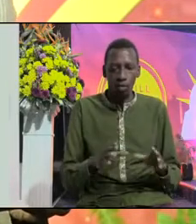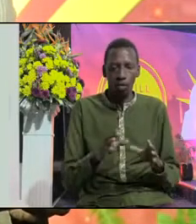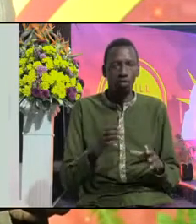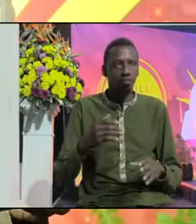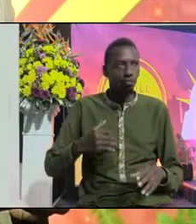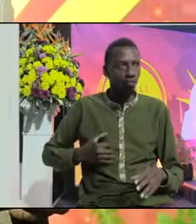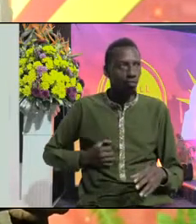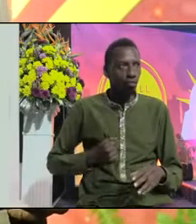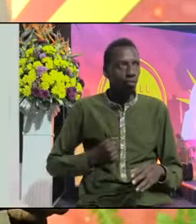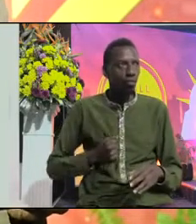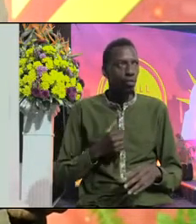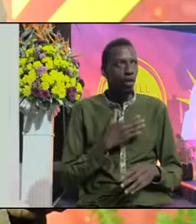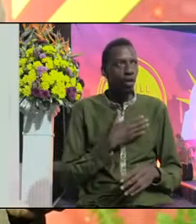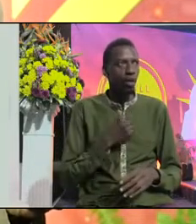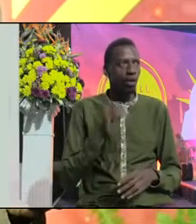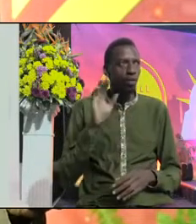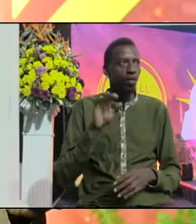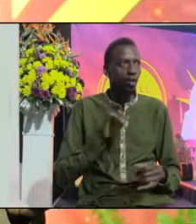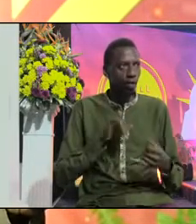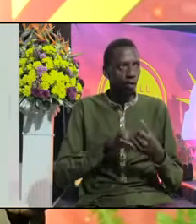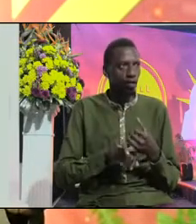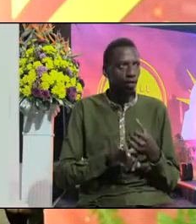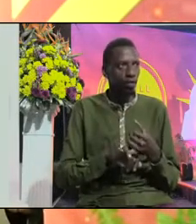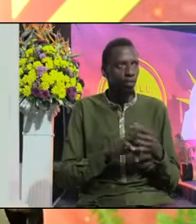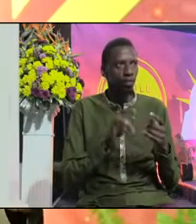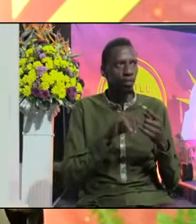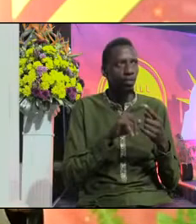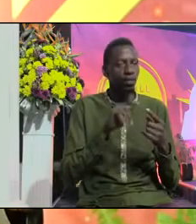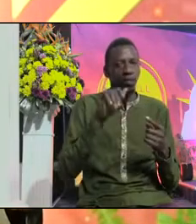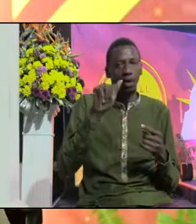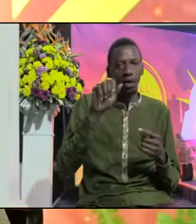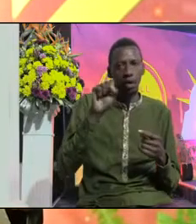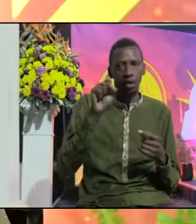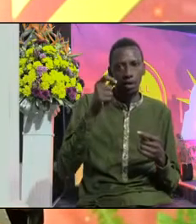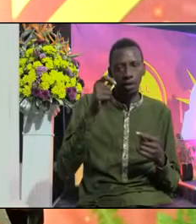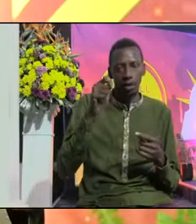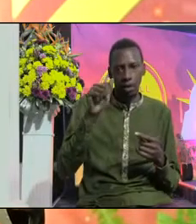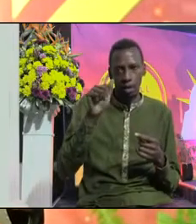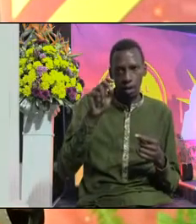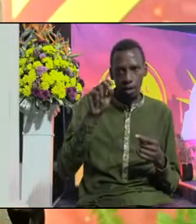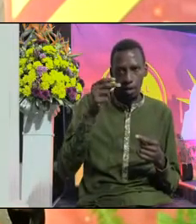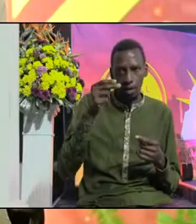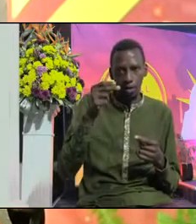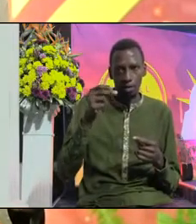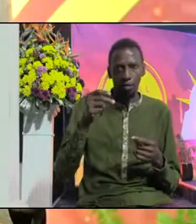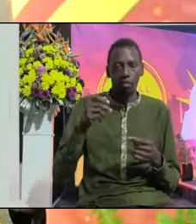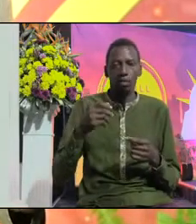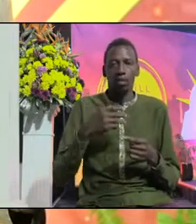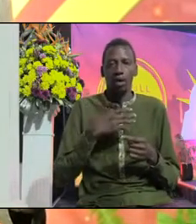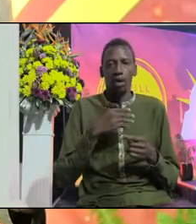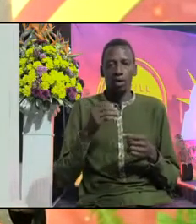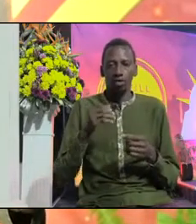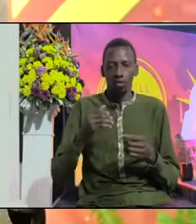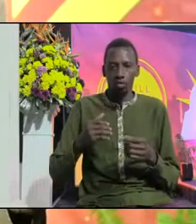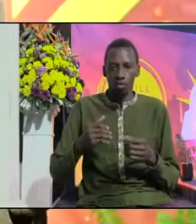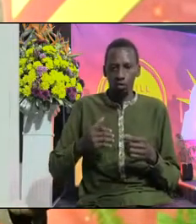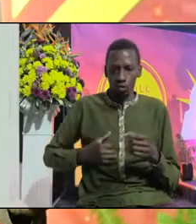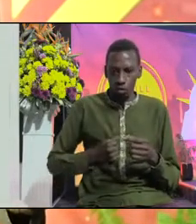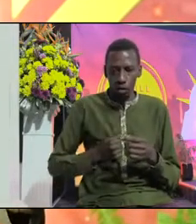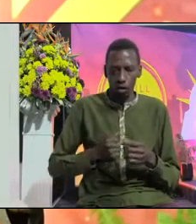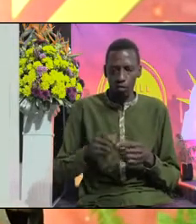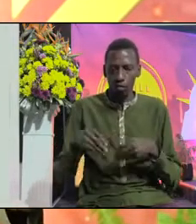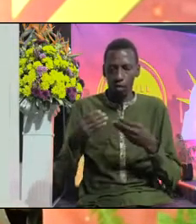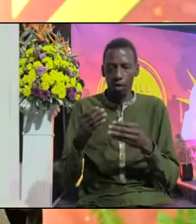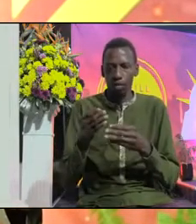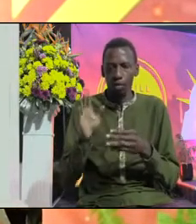wife. Asenath, the daughter of Potipharah, the priest of On, Joseph named his older